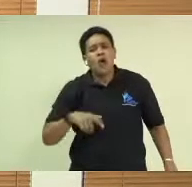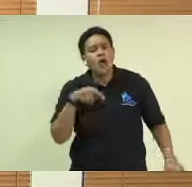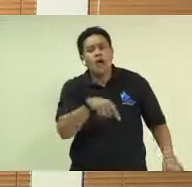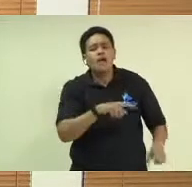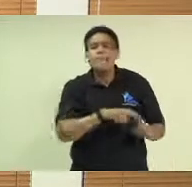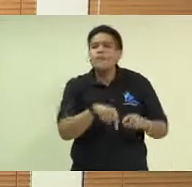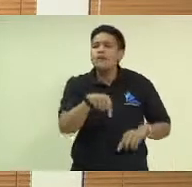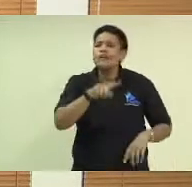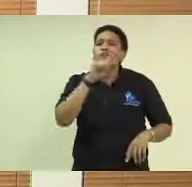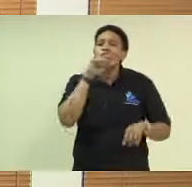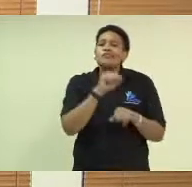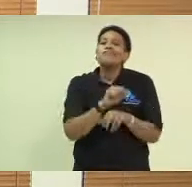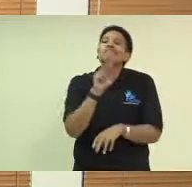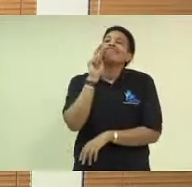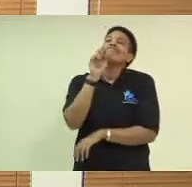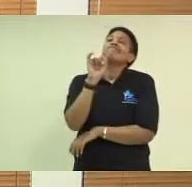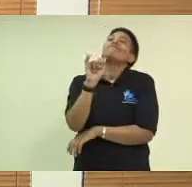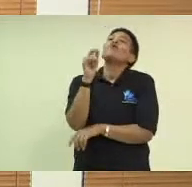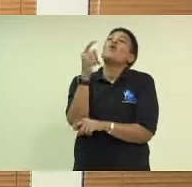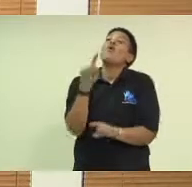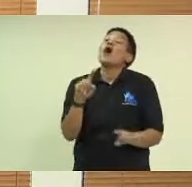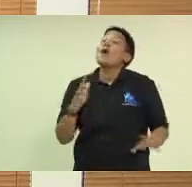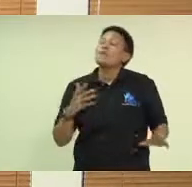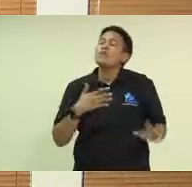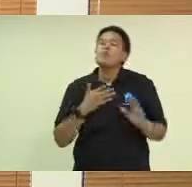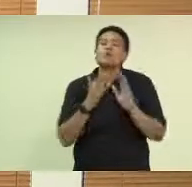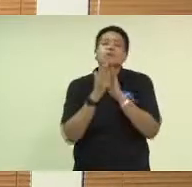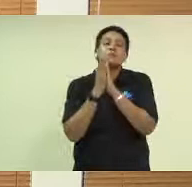is a reality. We pray that we don't have